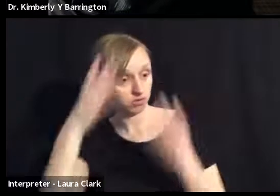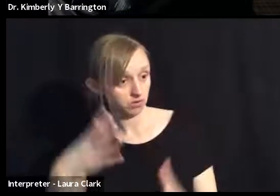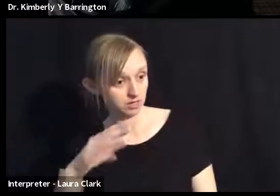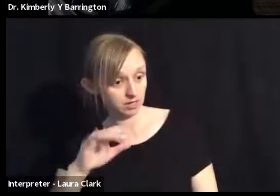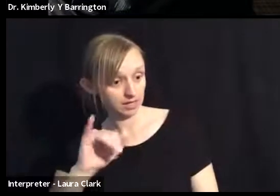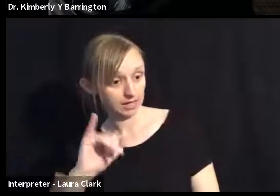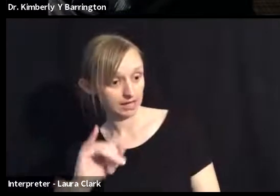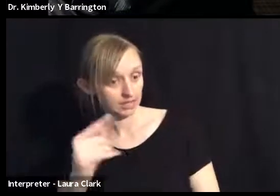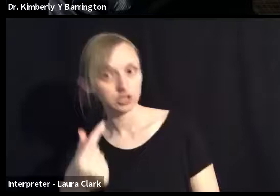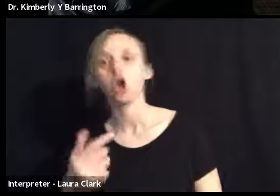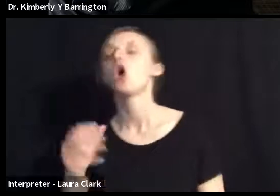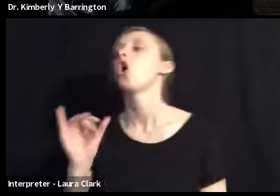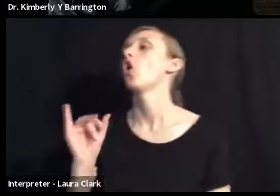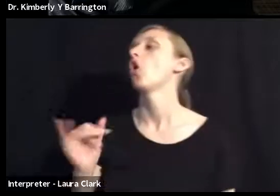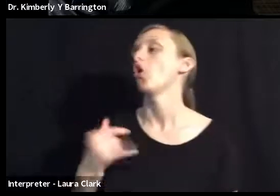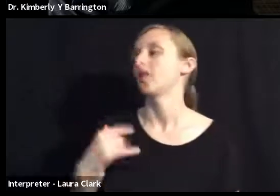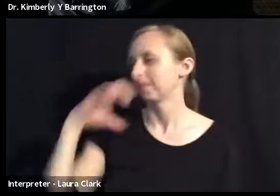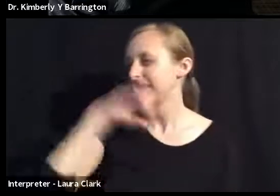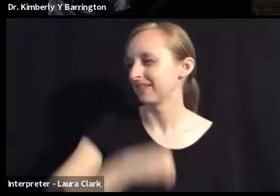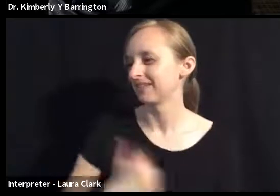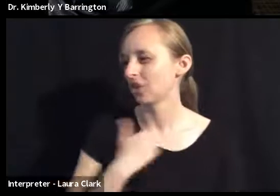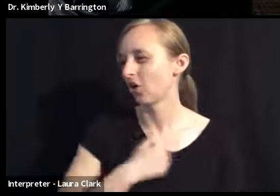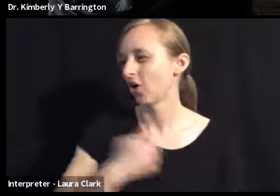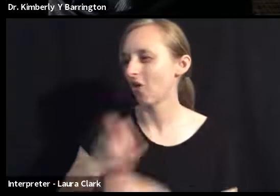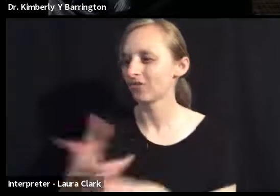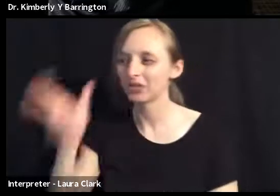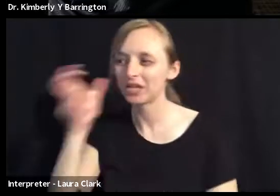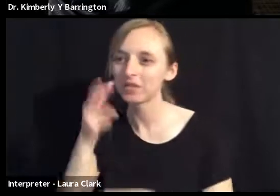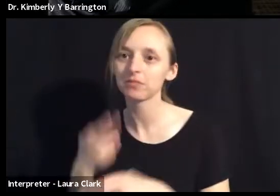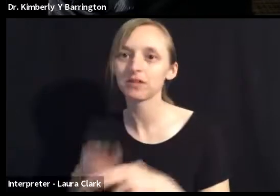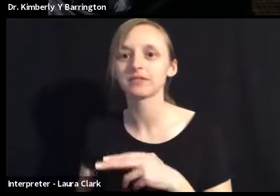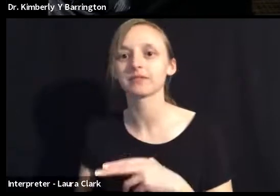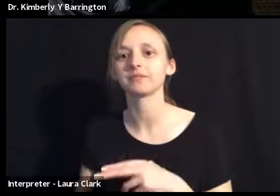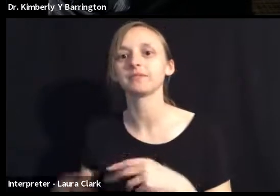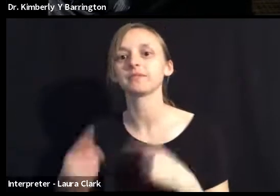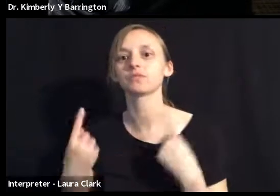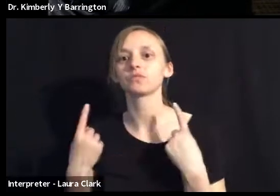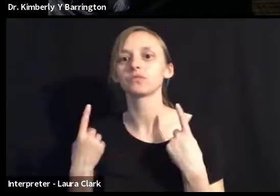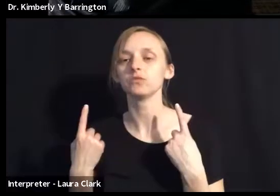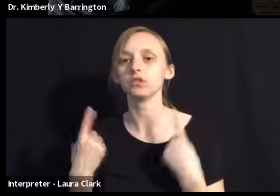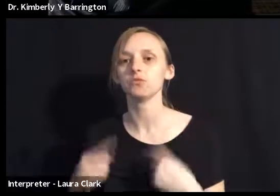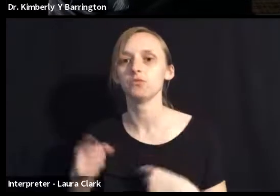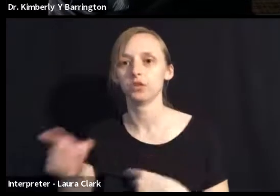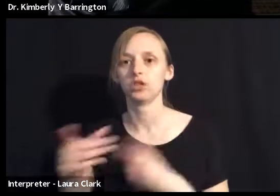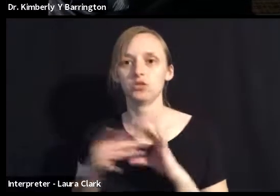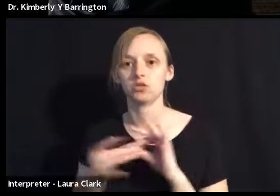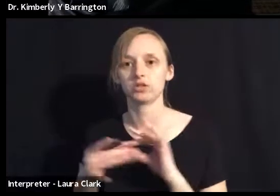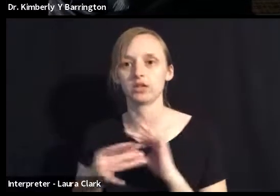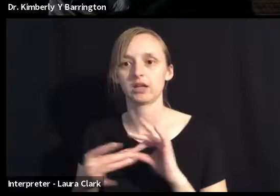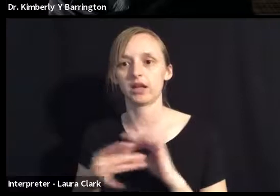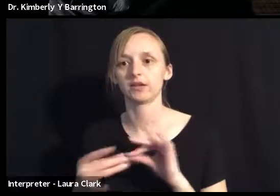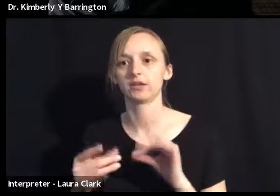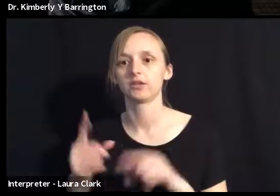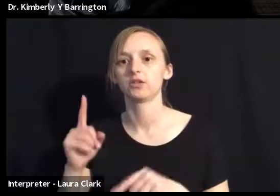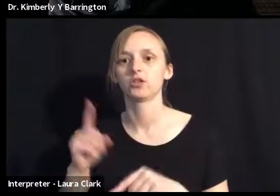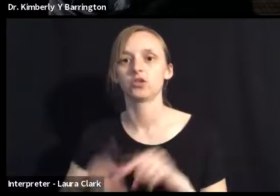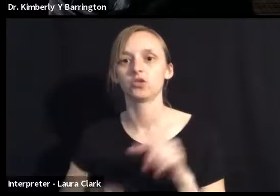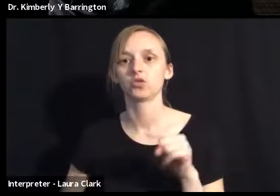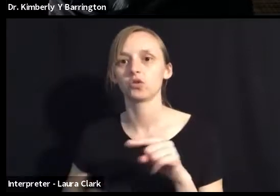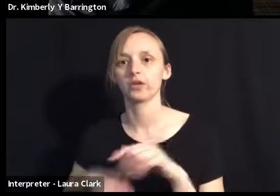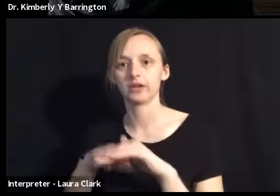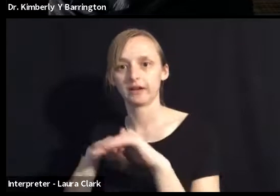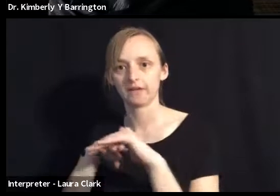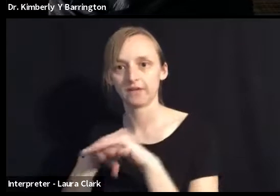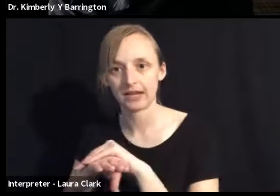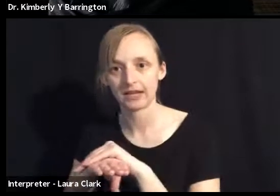out a little bit. When you said that you could no longer fit into your closet